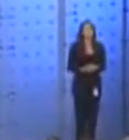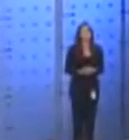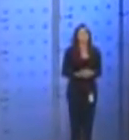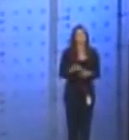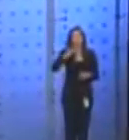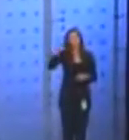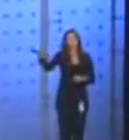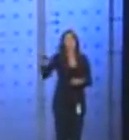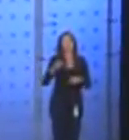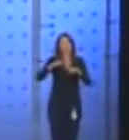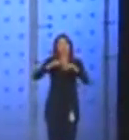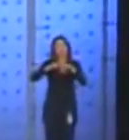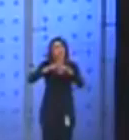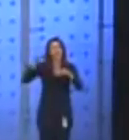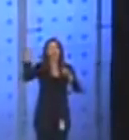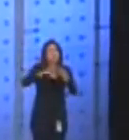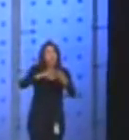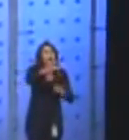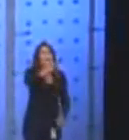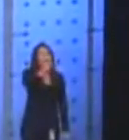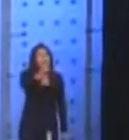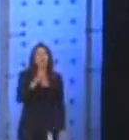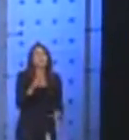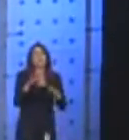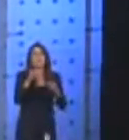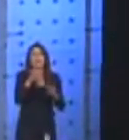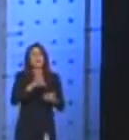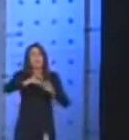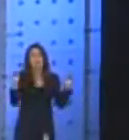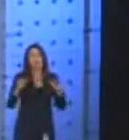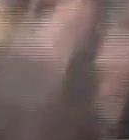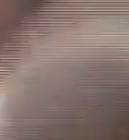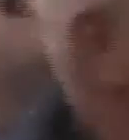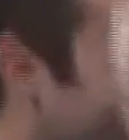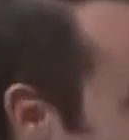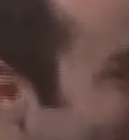we're going to bring rail to LAX, and we will settle for nothing less.